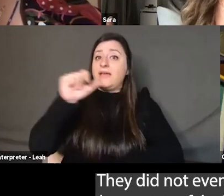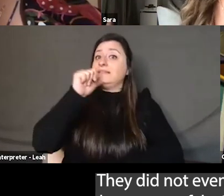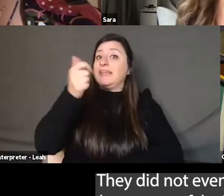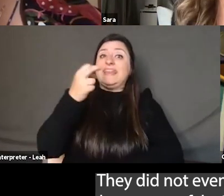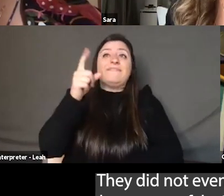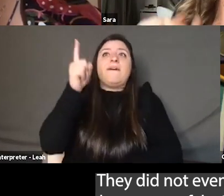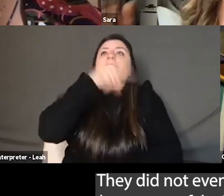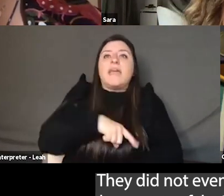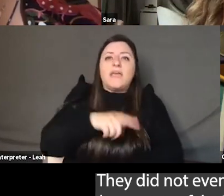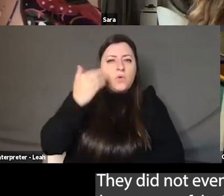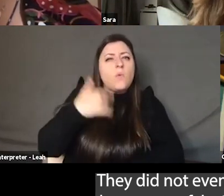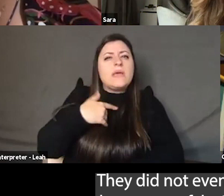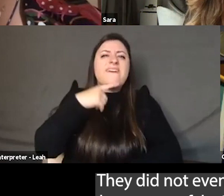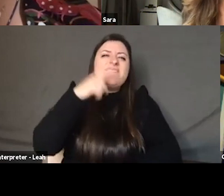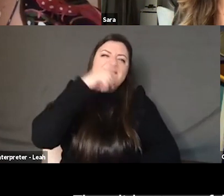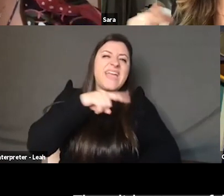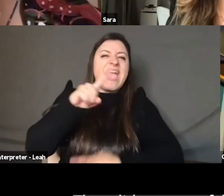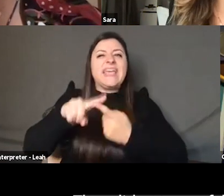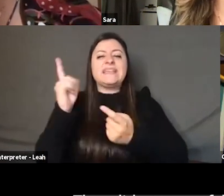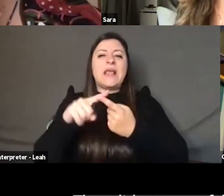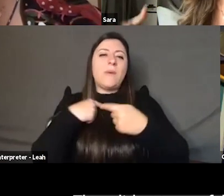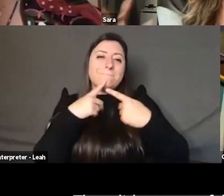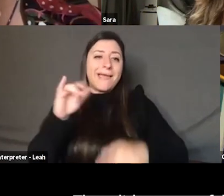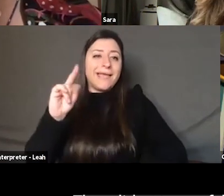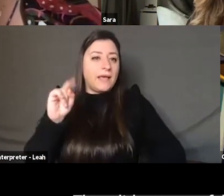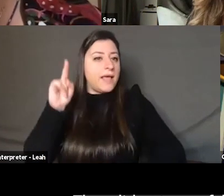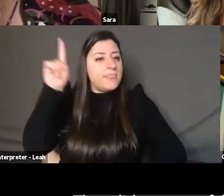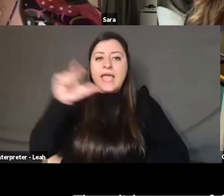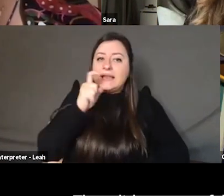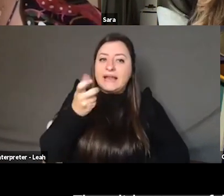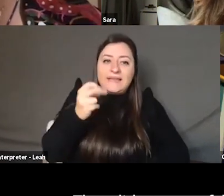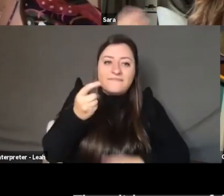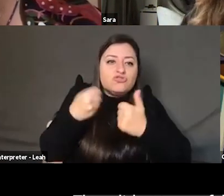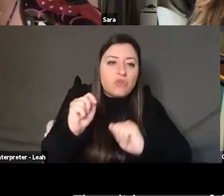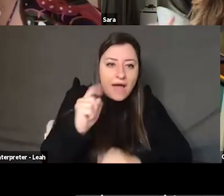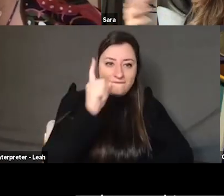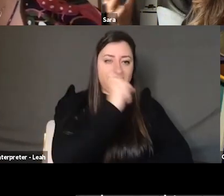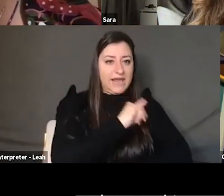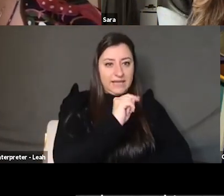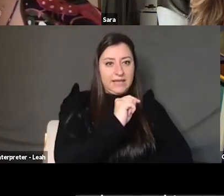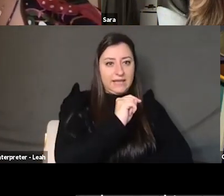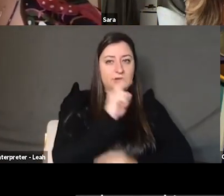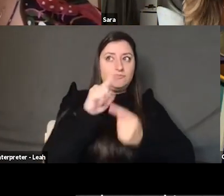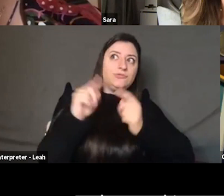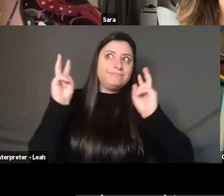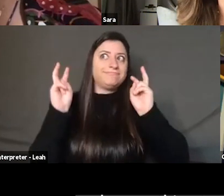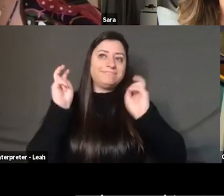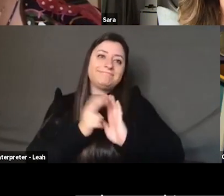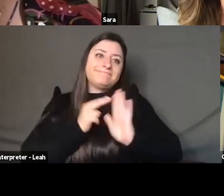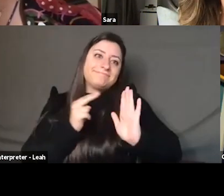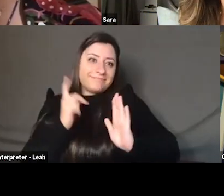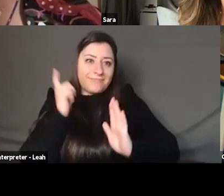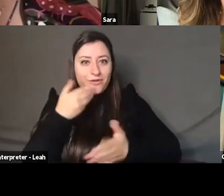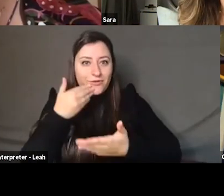fake, you know how we say fake it till you make it? They did not even fake the idea of trying to do something to salvage the